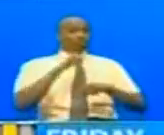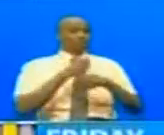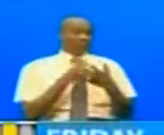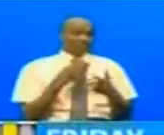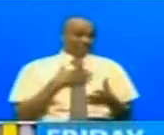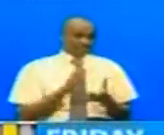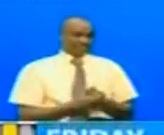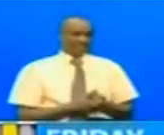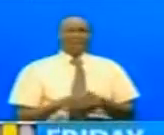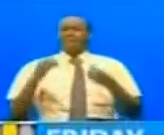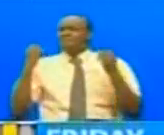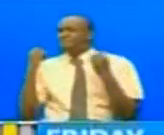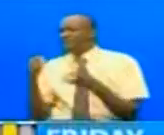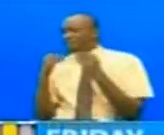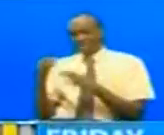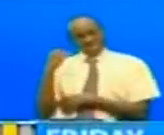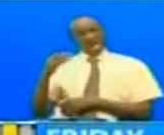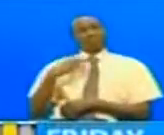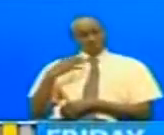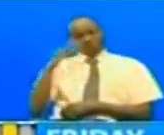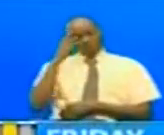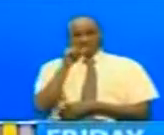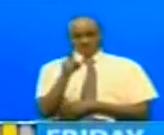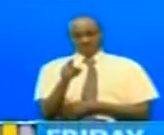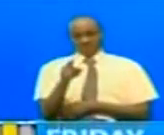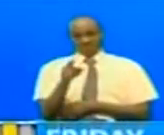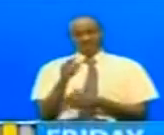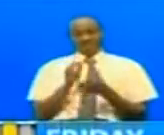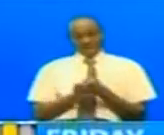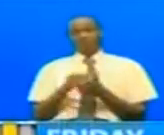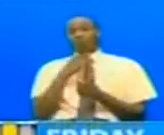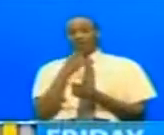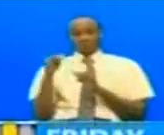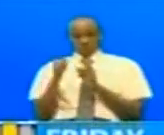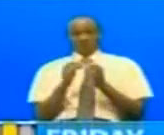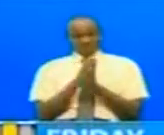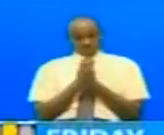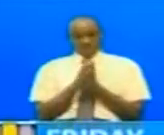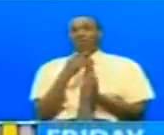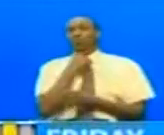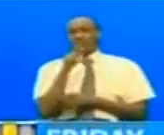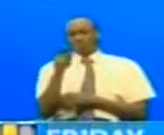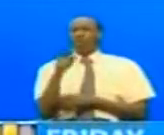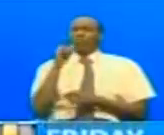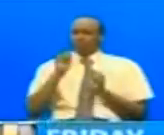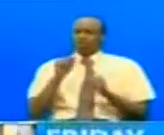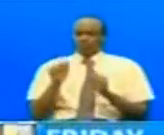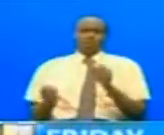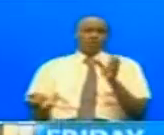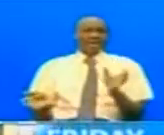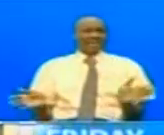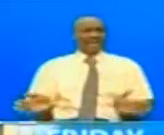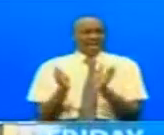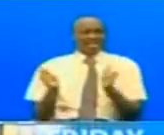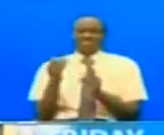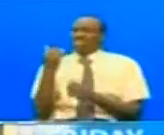So many young people right now can relate to what you're talking about. And just before you get to introduce the story to us, maybe a word of encouragement for young to young